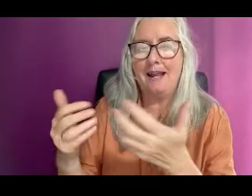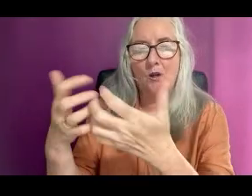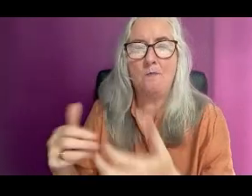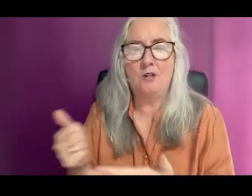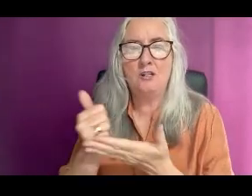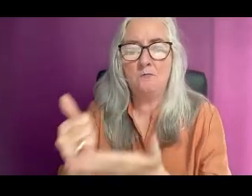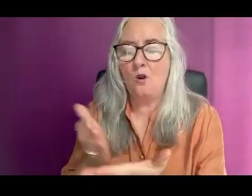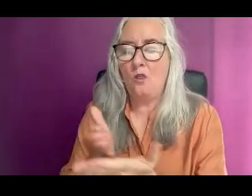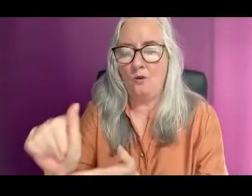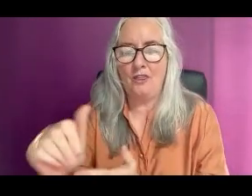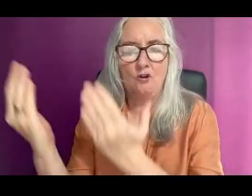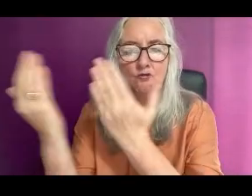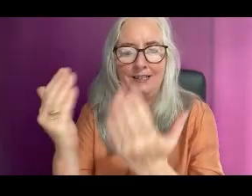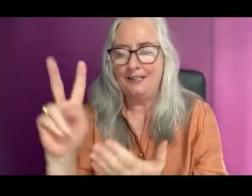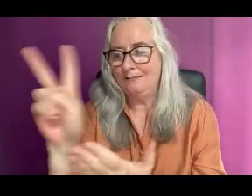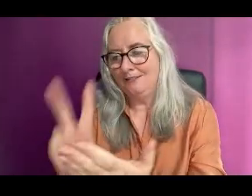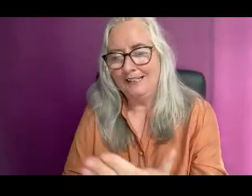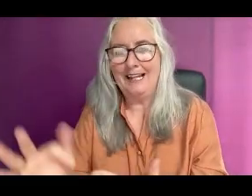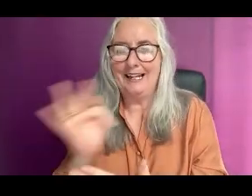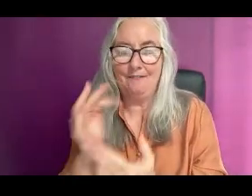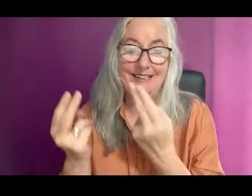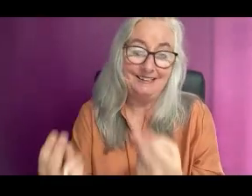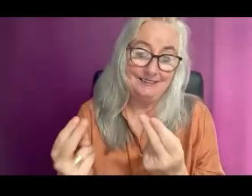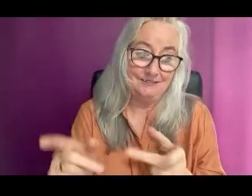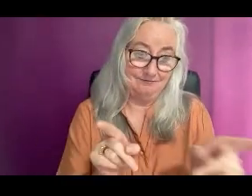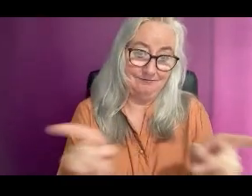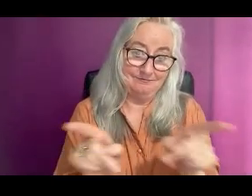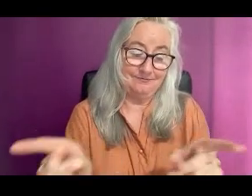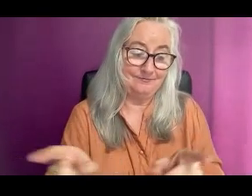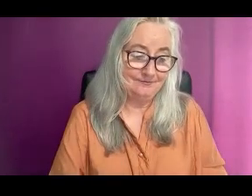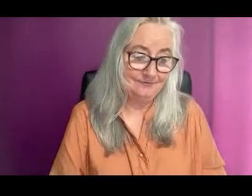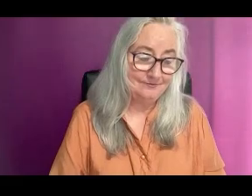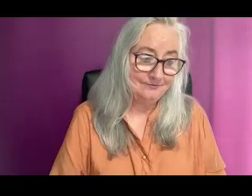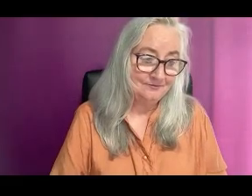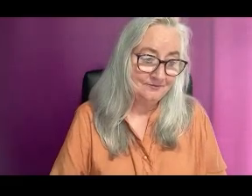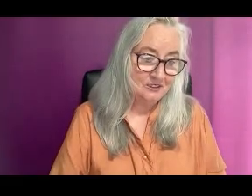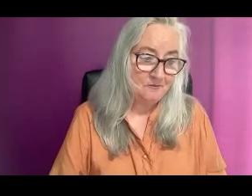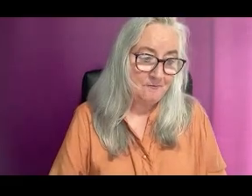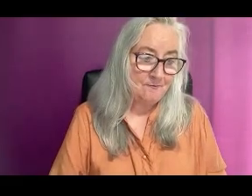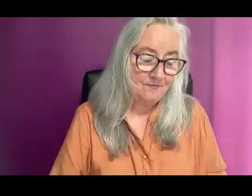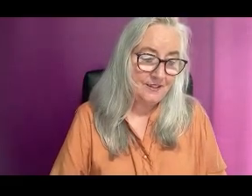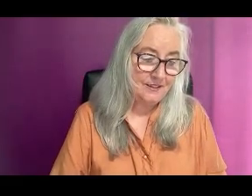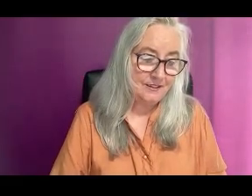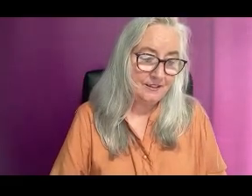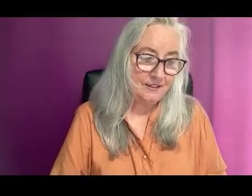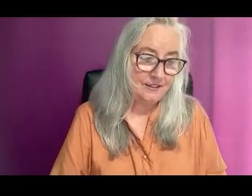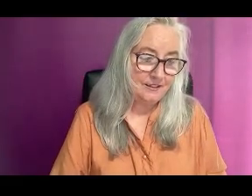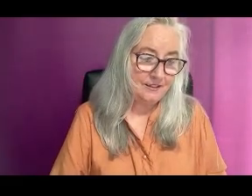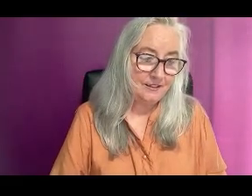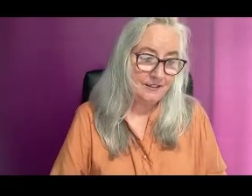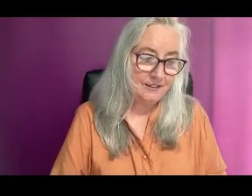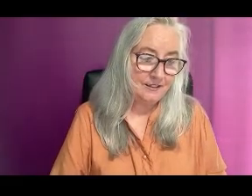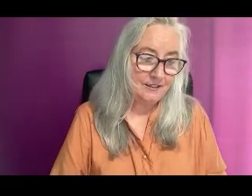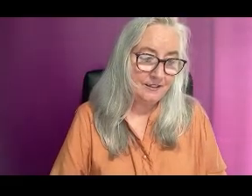in their reading if needed. Okay. So on that, I'm going to look at the